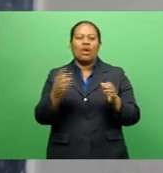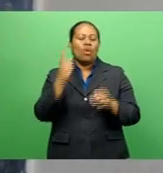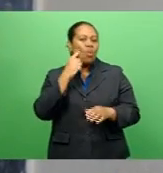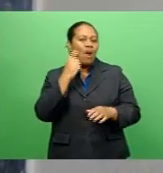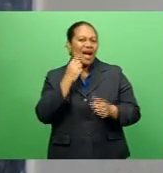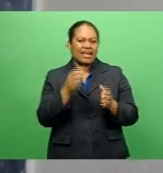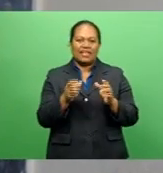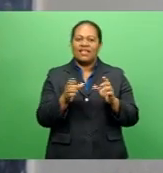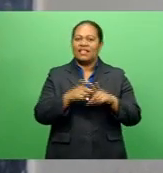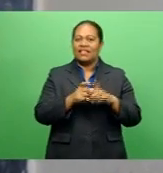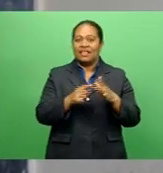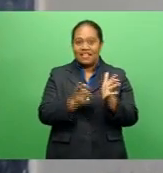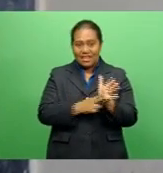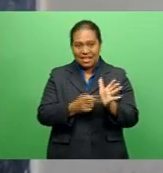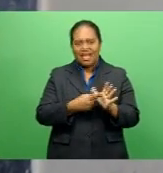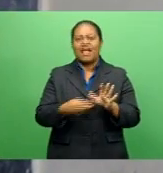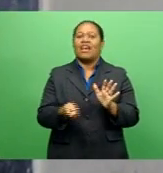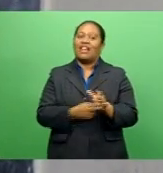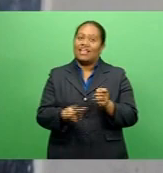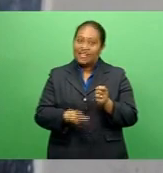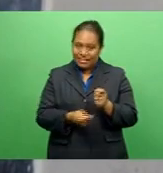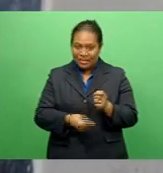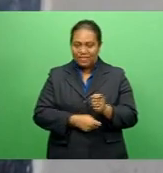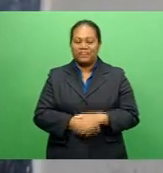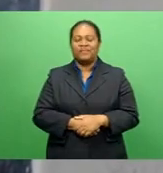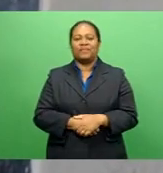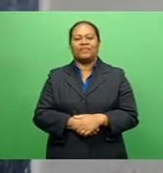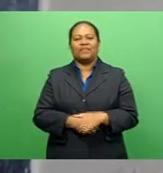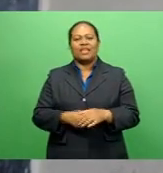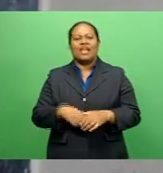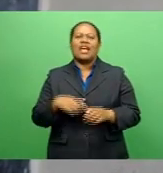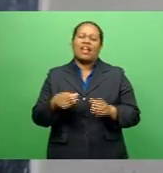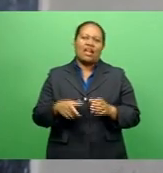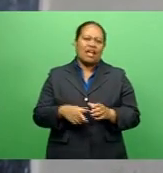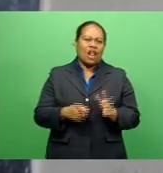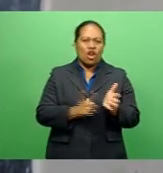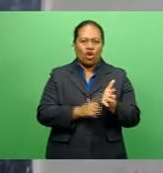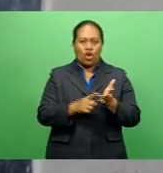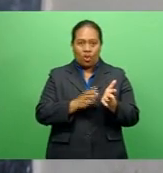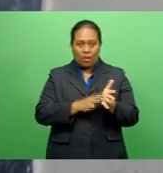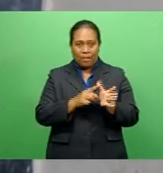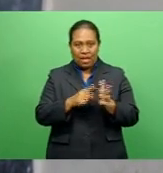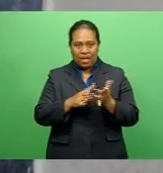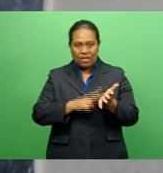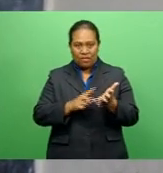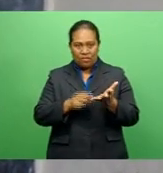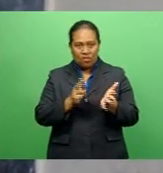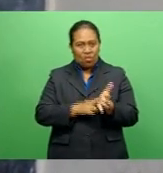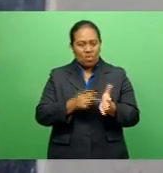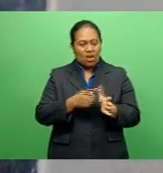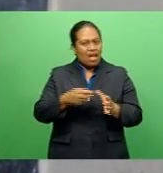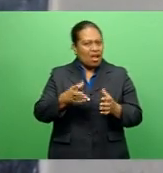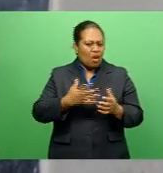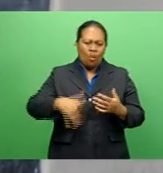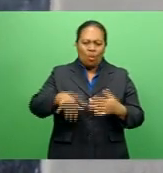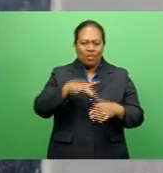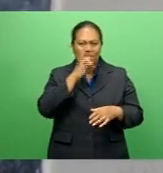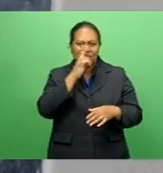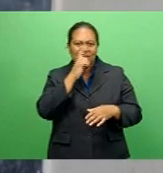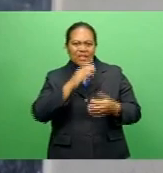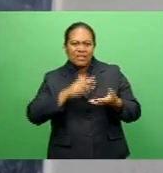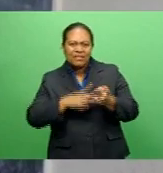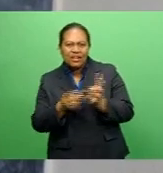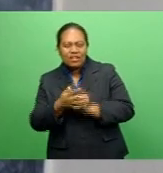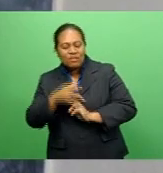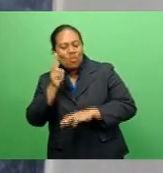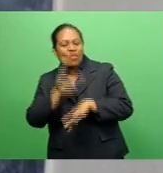School, Naitasiri, and also from Lomaibuna. All the community of Lomaibuna, they will be watching the